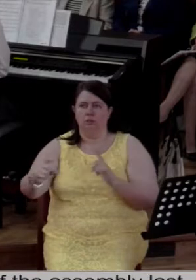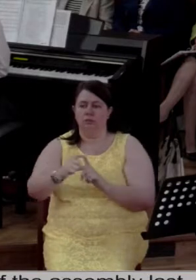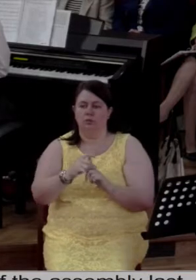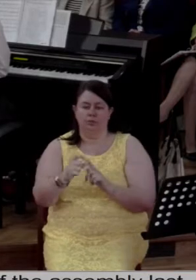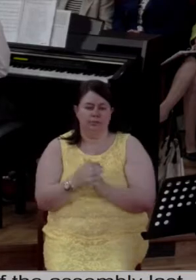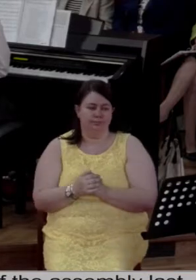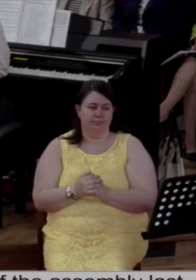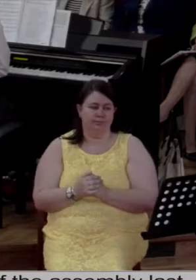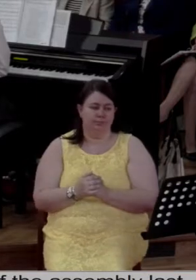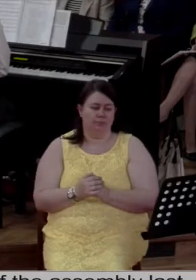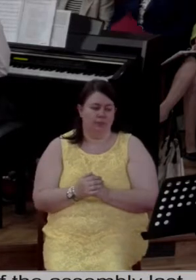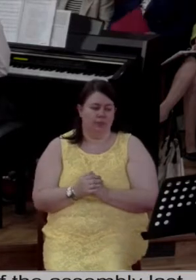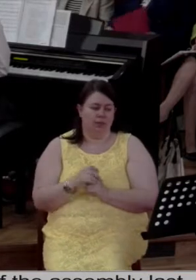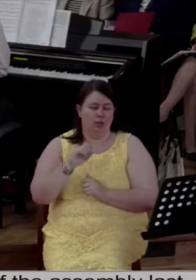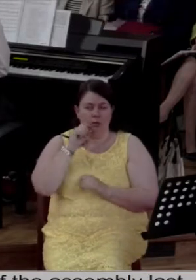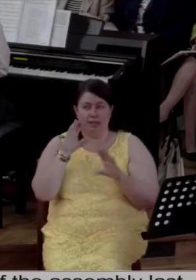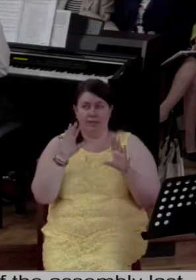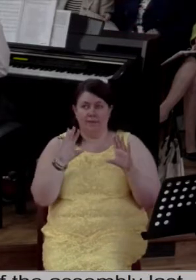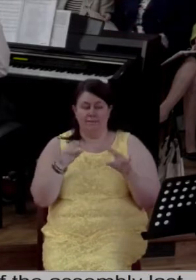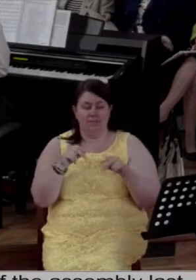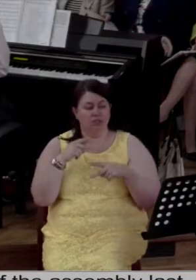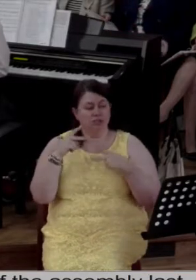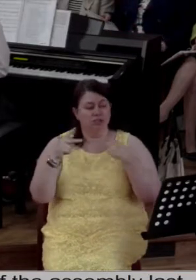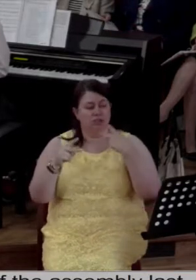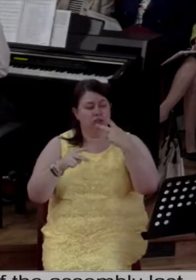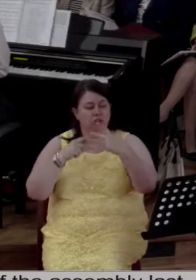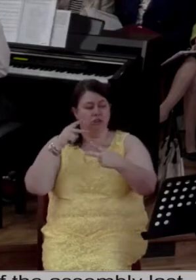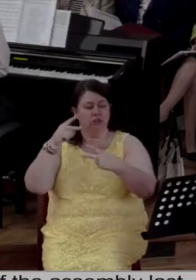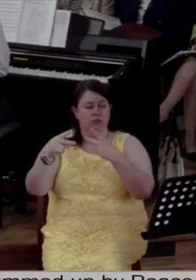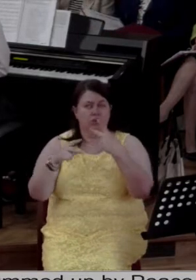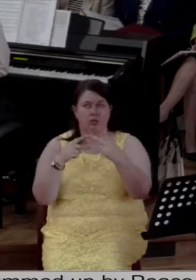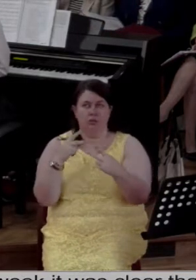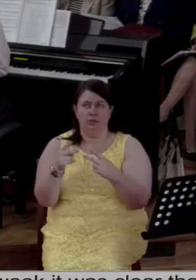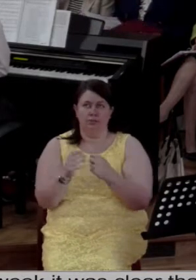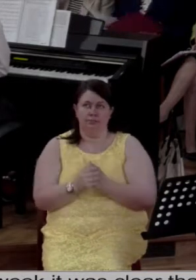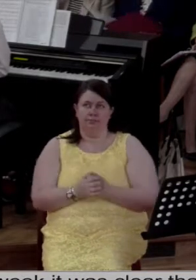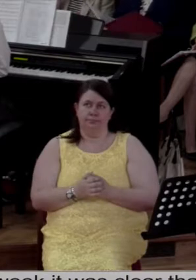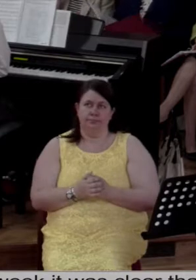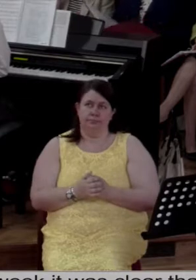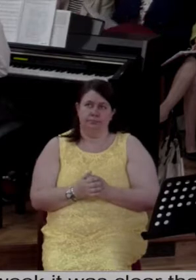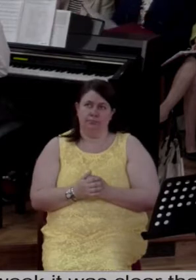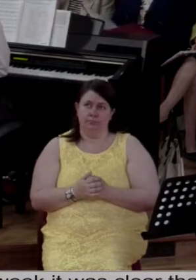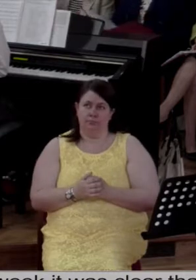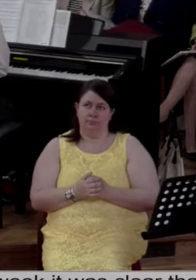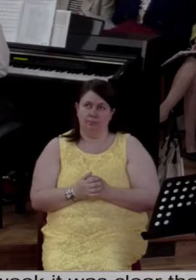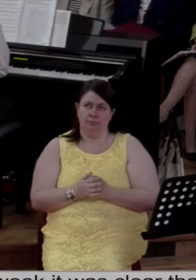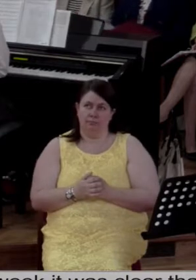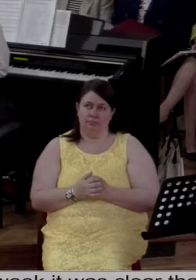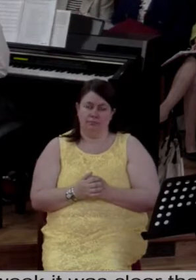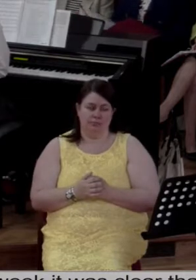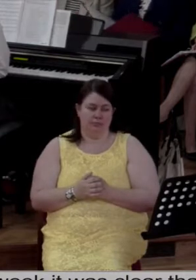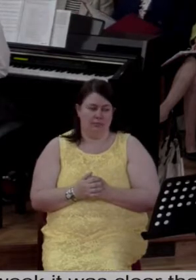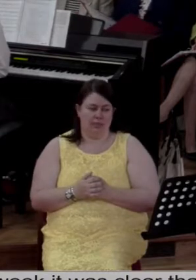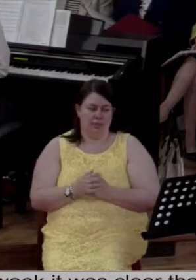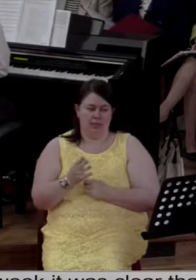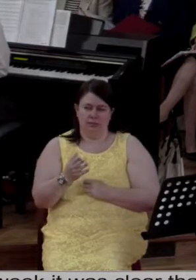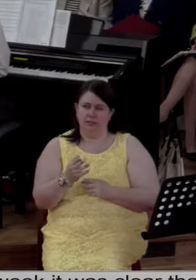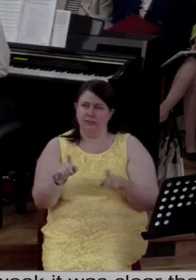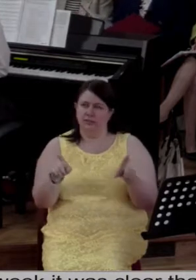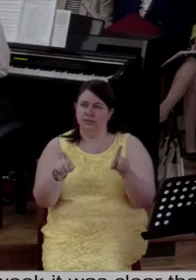We're going to finish our service by singing number 105 from CH4. It's a paraphrase of one of the Psalms,